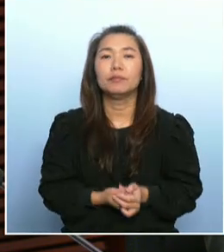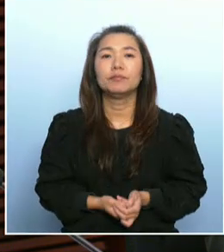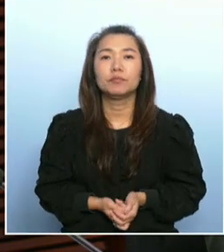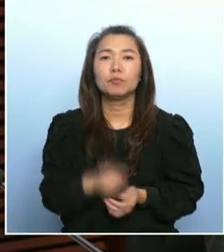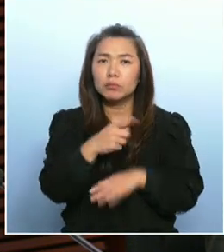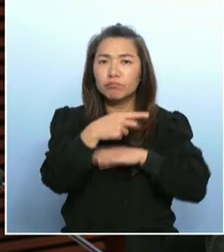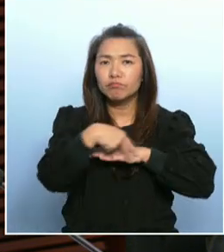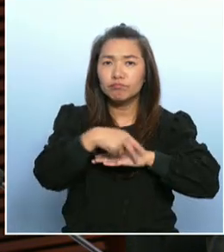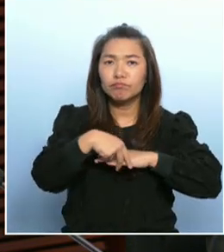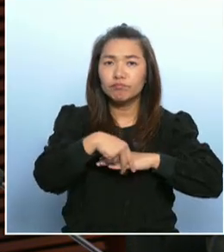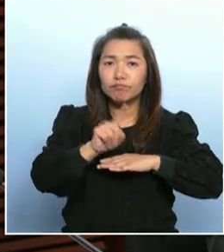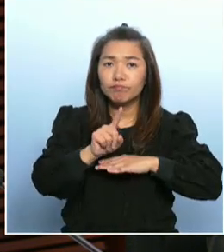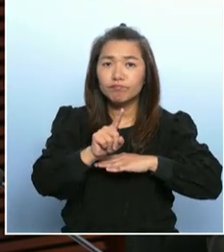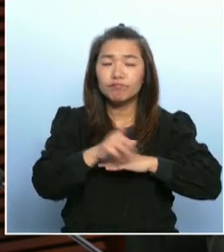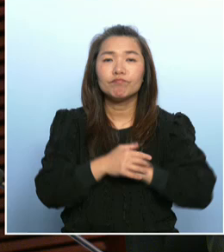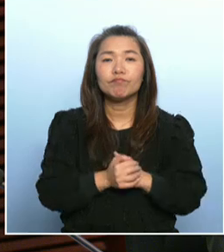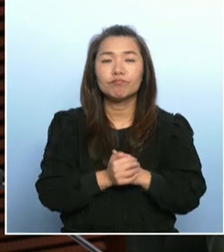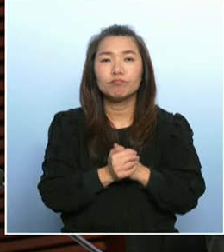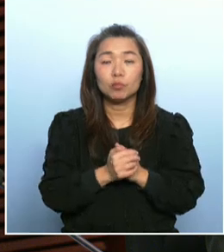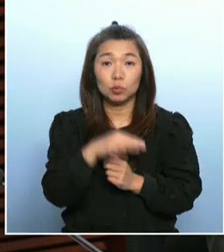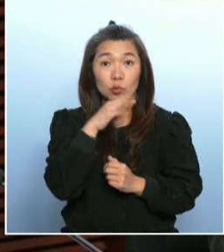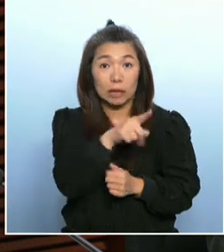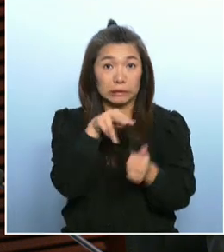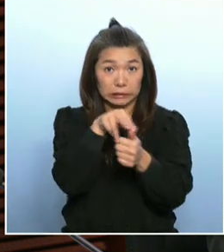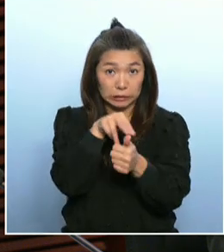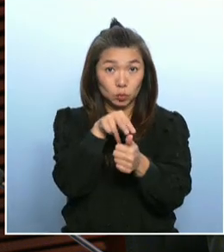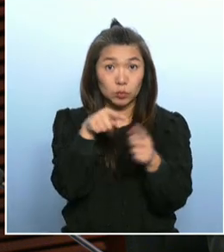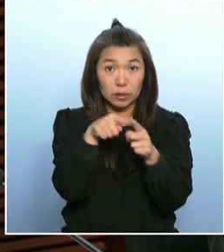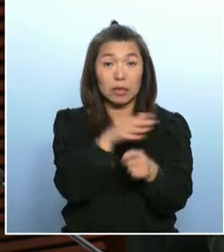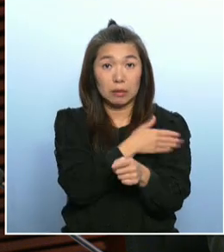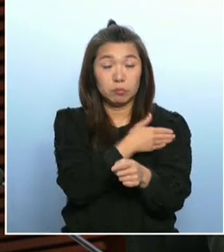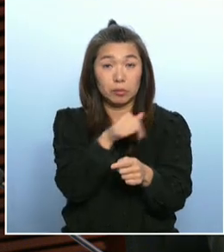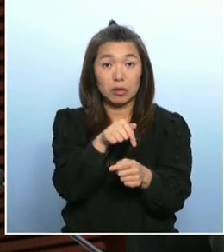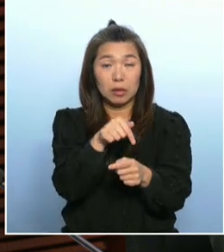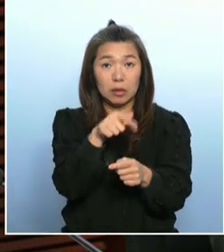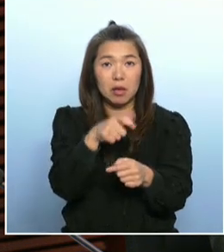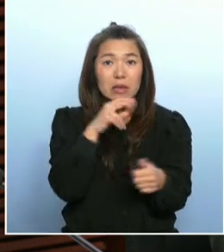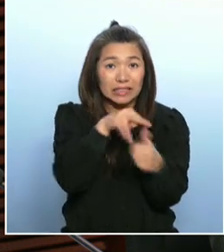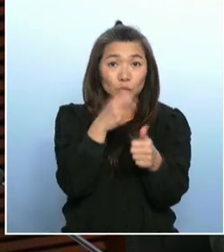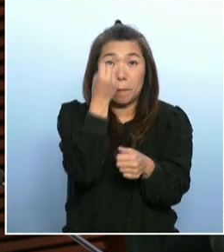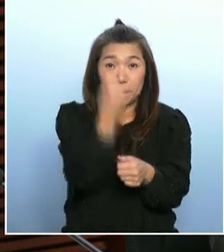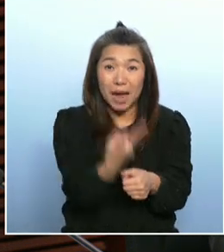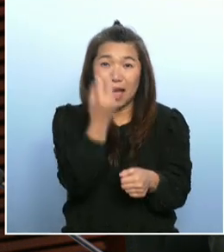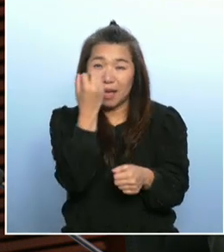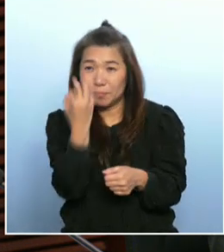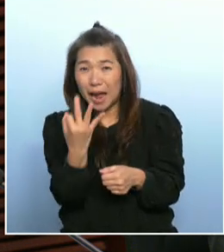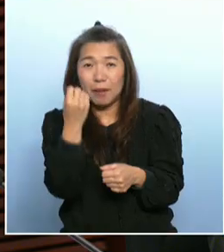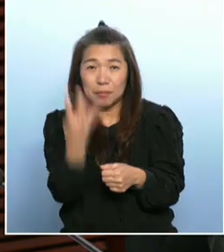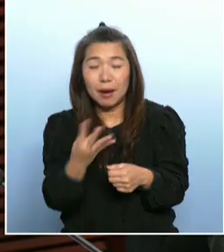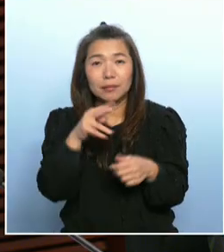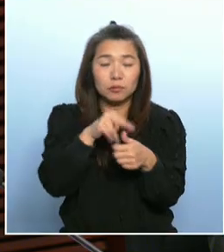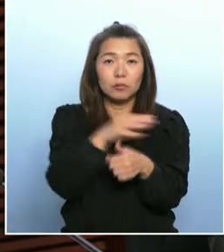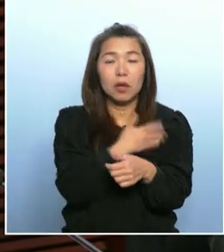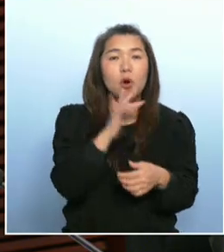be separated from the CSSA. But for the design of the living allowance for the low-income carers, if they have to take